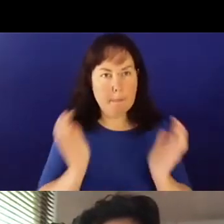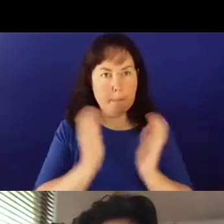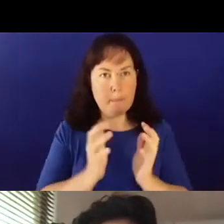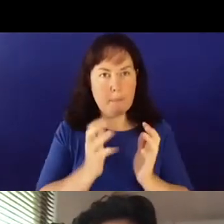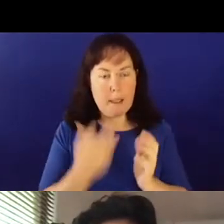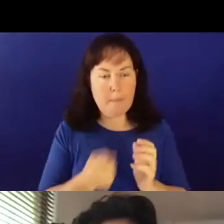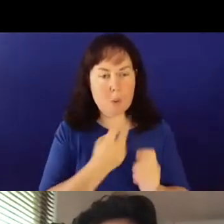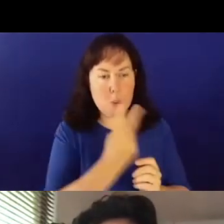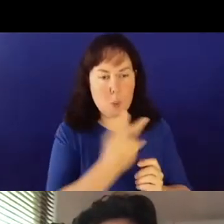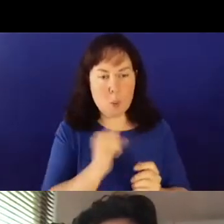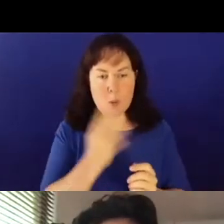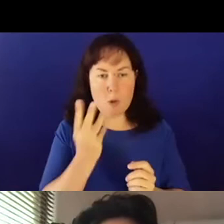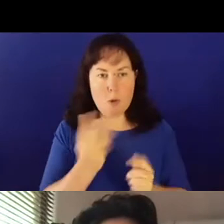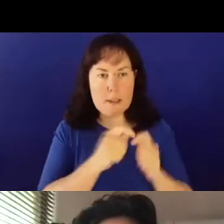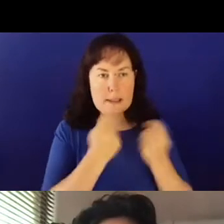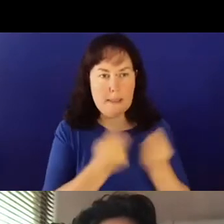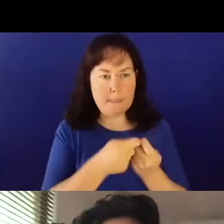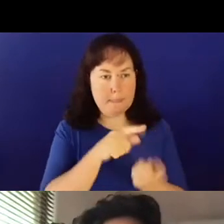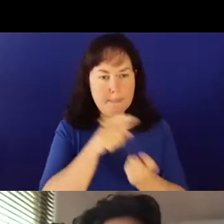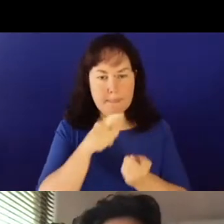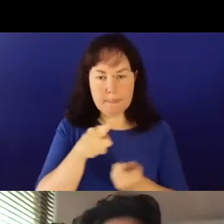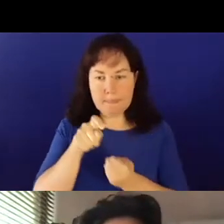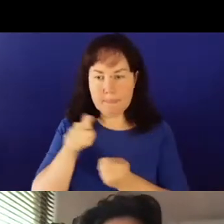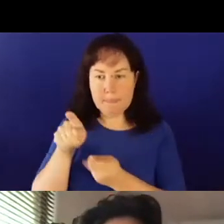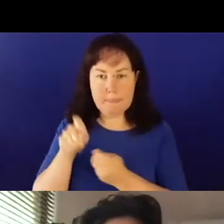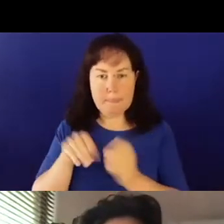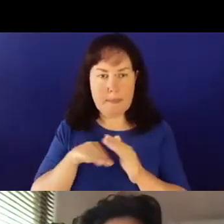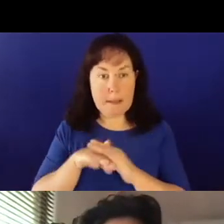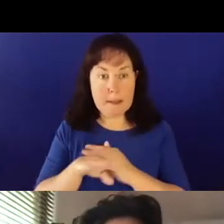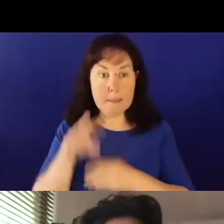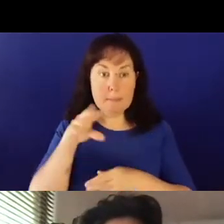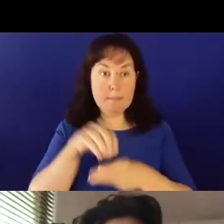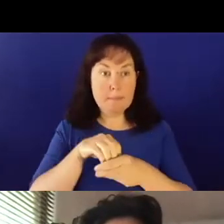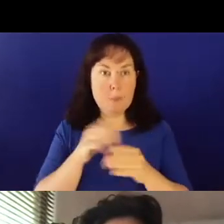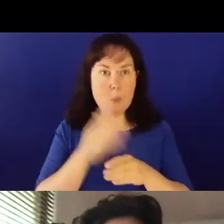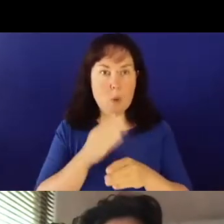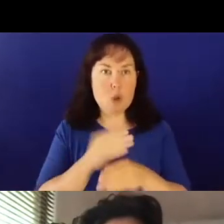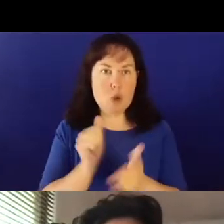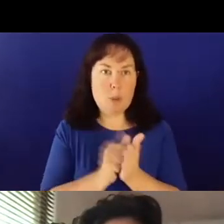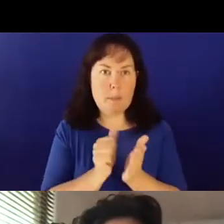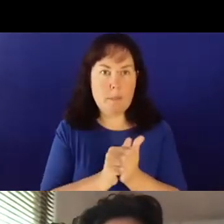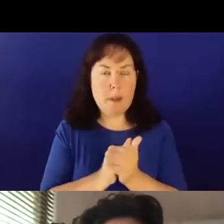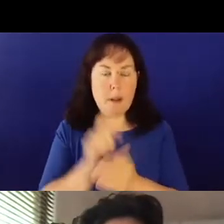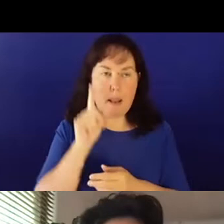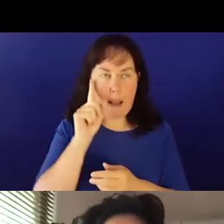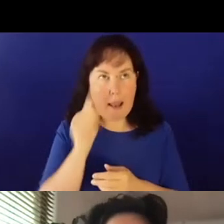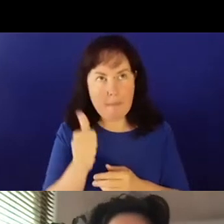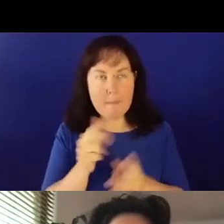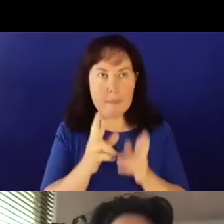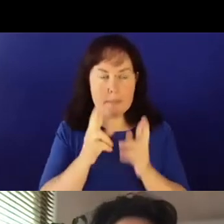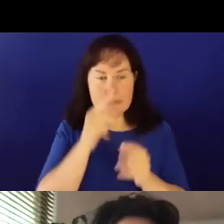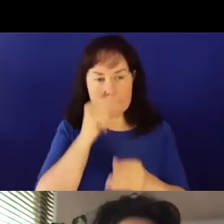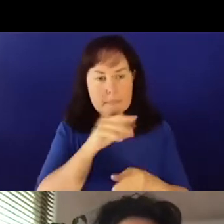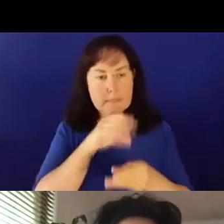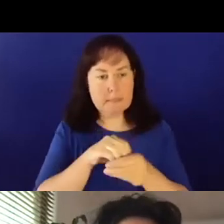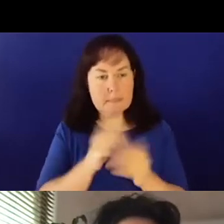or 3 through to that workshop. Look, in all honesty, we would love to hold that workshop in person, and that's a part of why we keep a cap on the number of